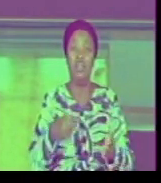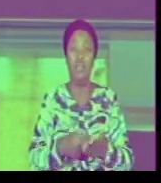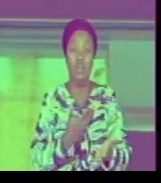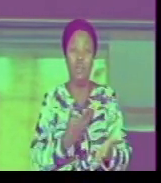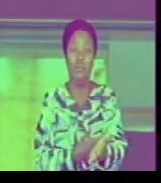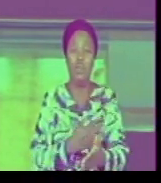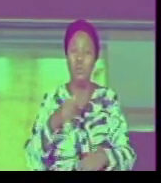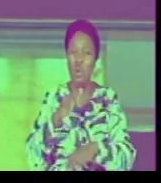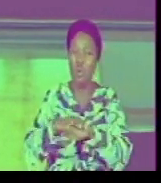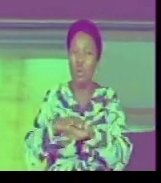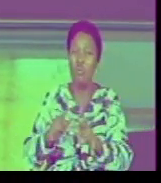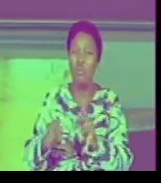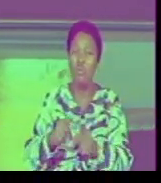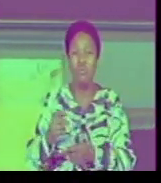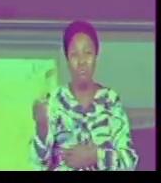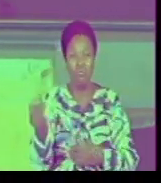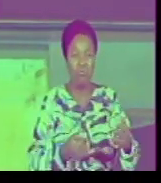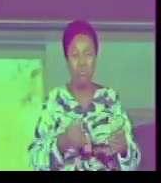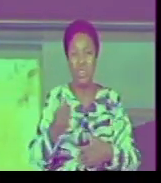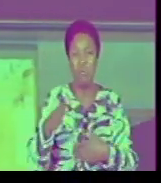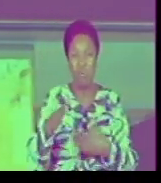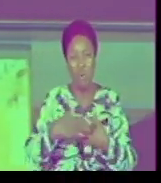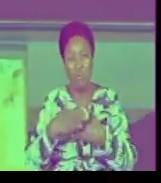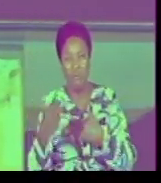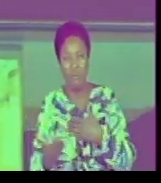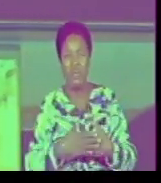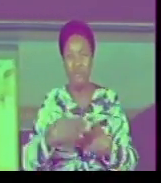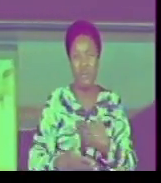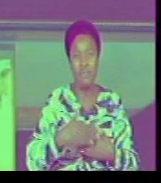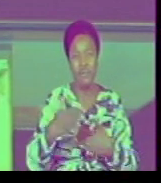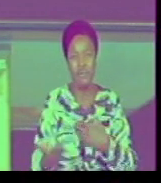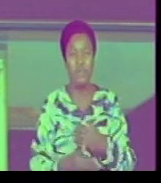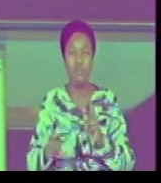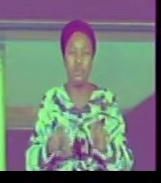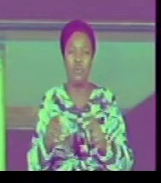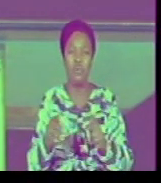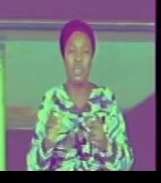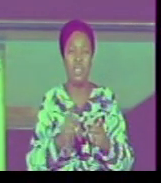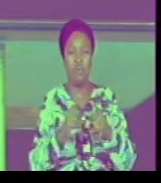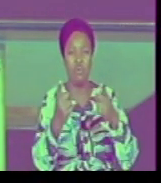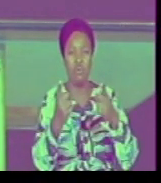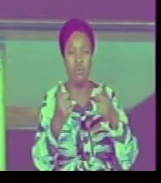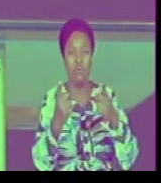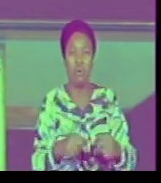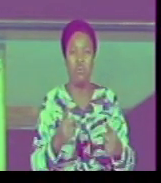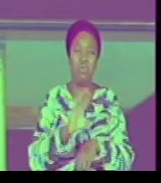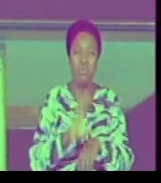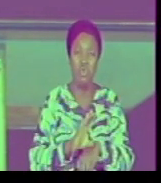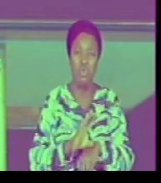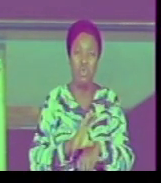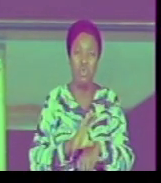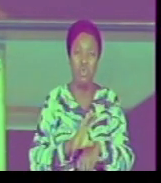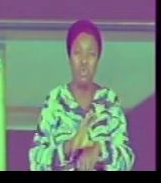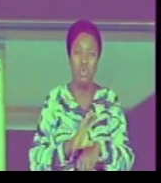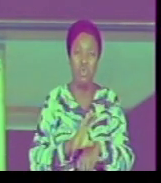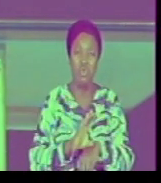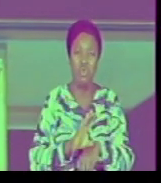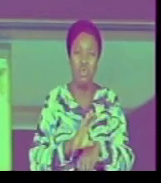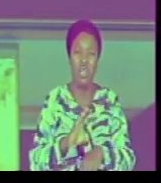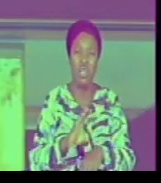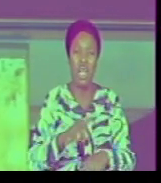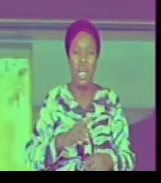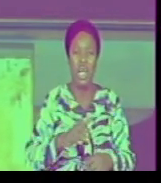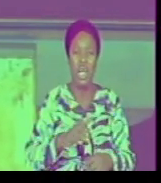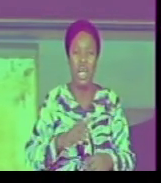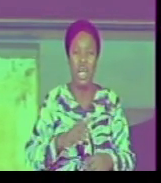now you come to serve them. Don't frown. Don't do as if there's something wrong. Don't do as if